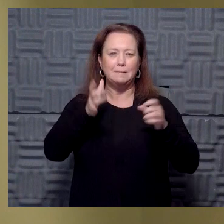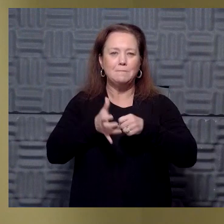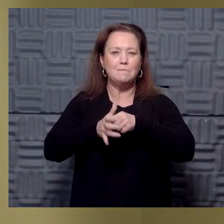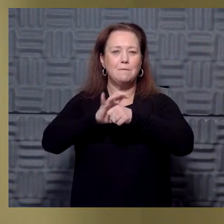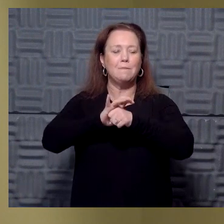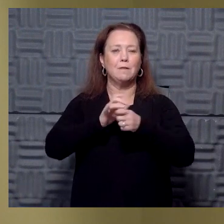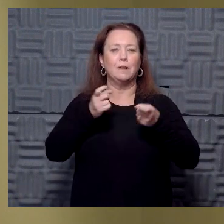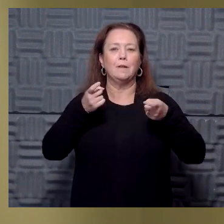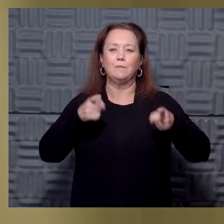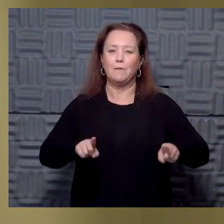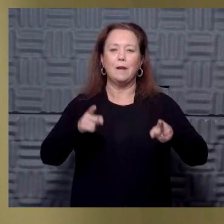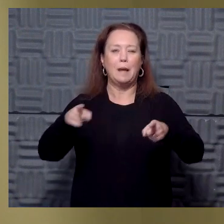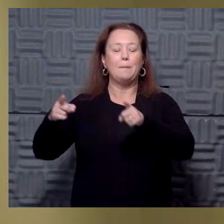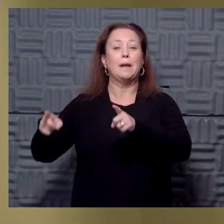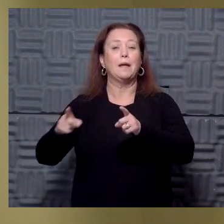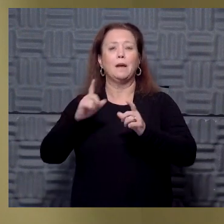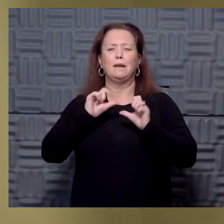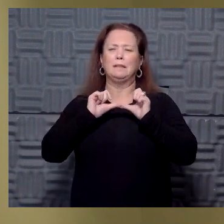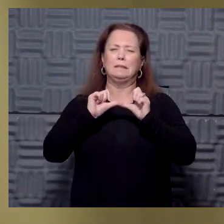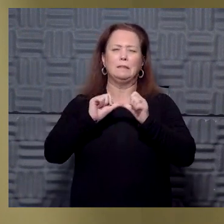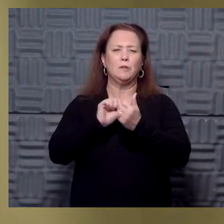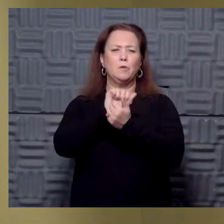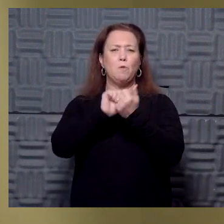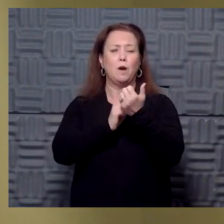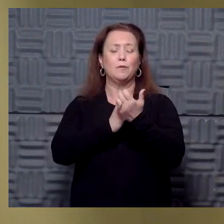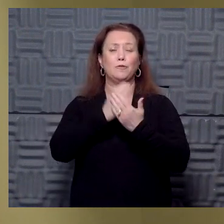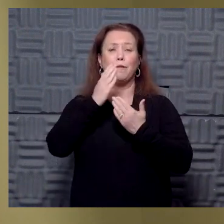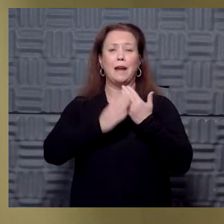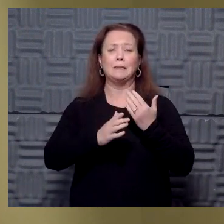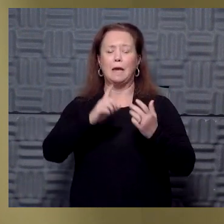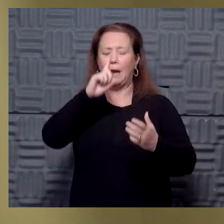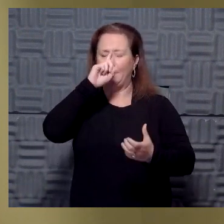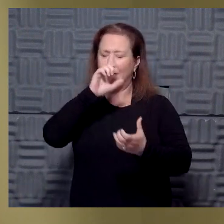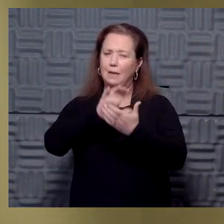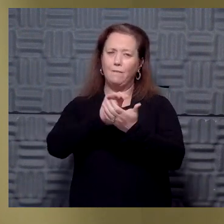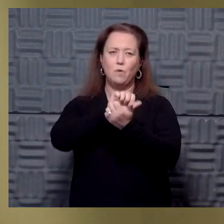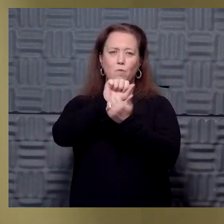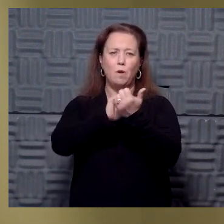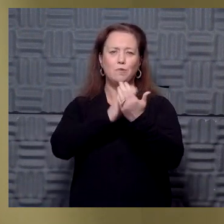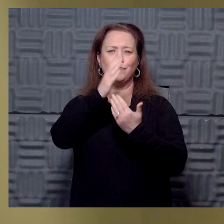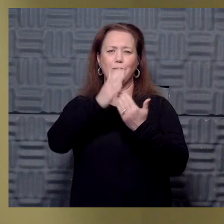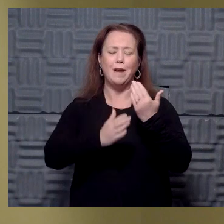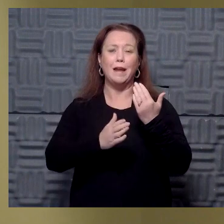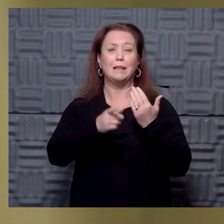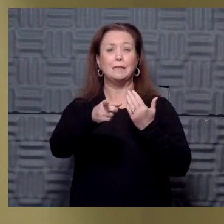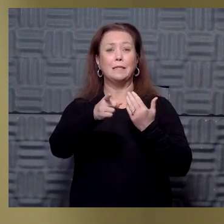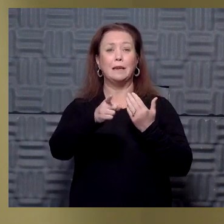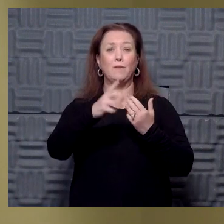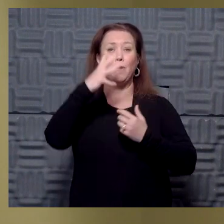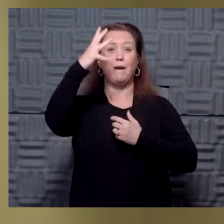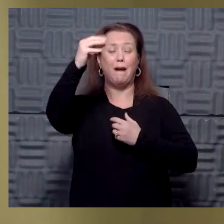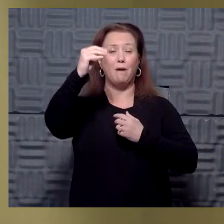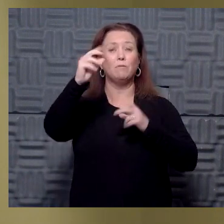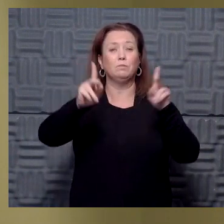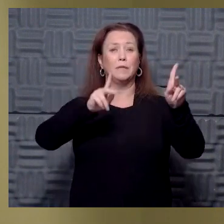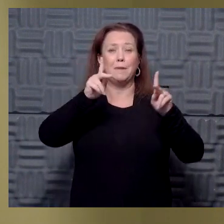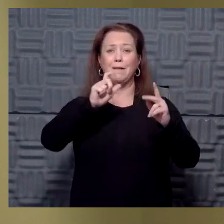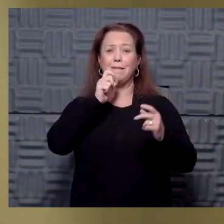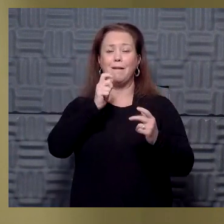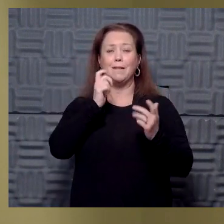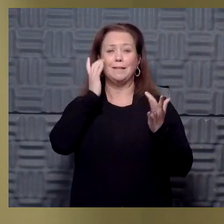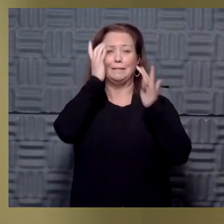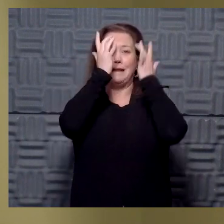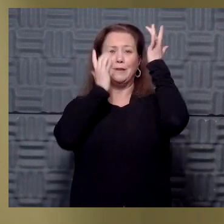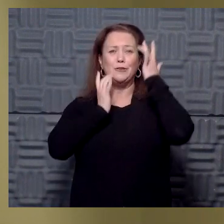to wash your hands. I firmly believe that if you are washing your hands, and especially if you're in public, not touching your